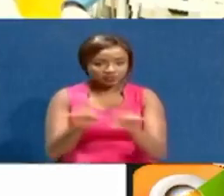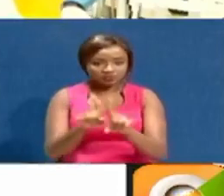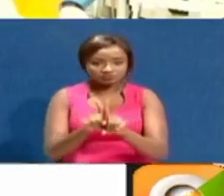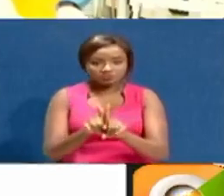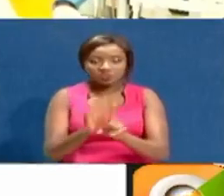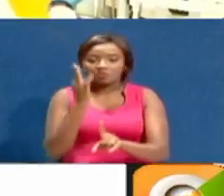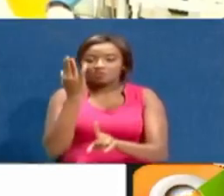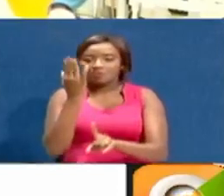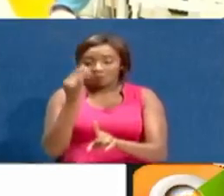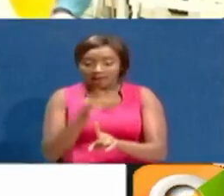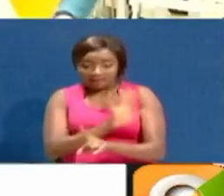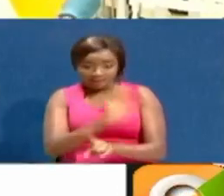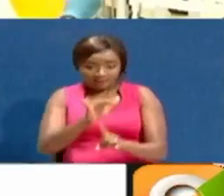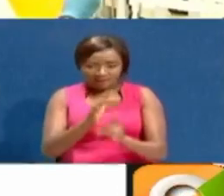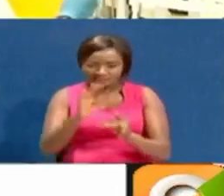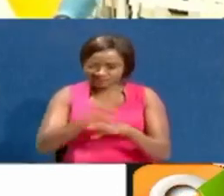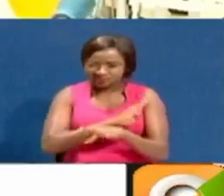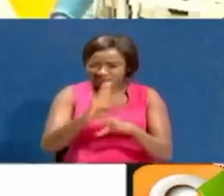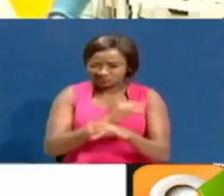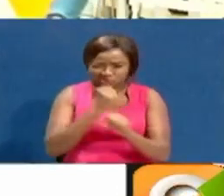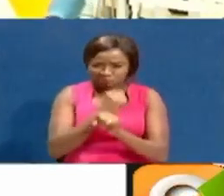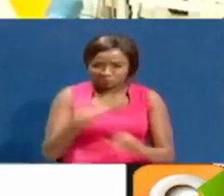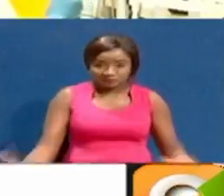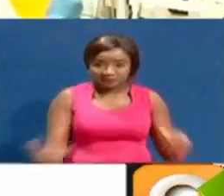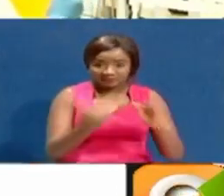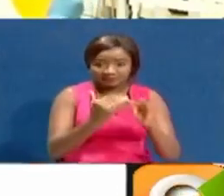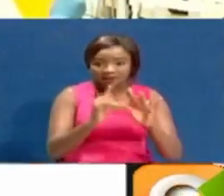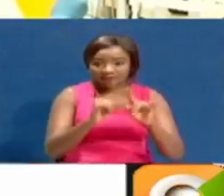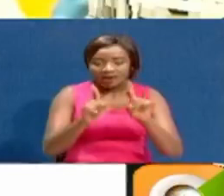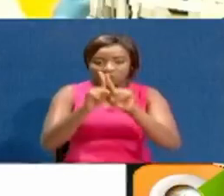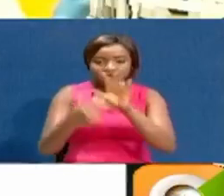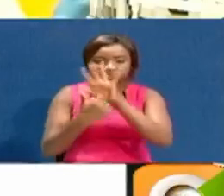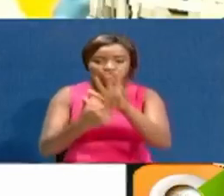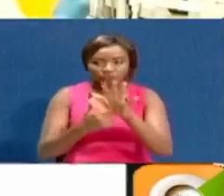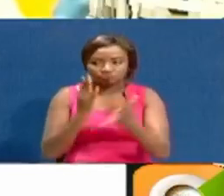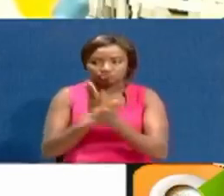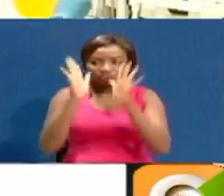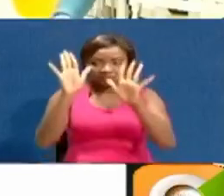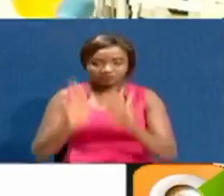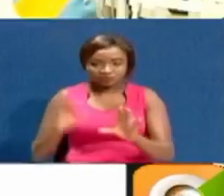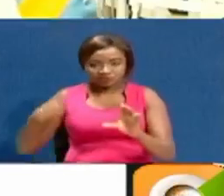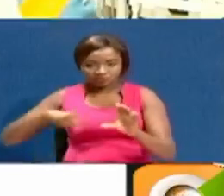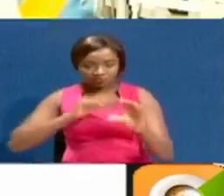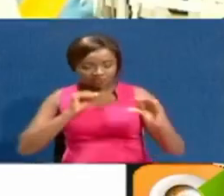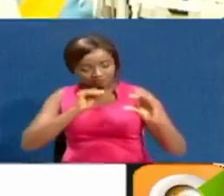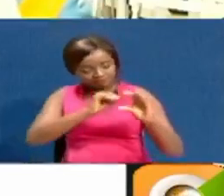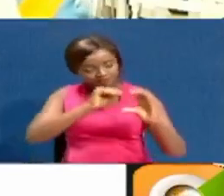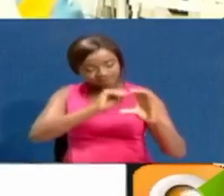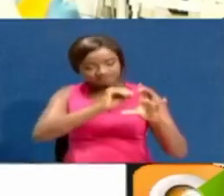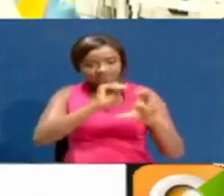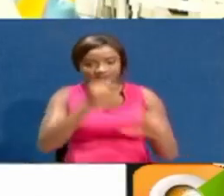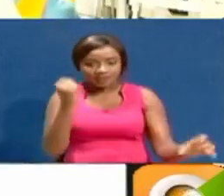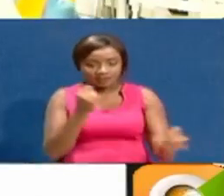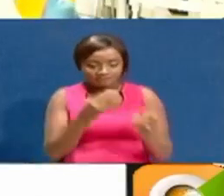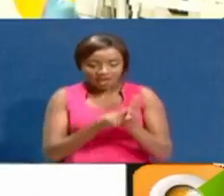disguise, not only making their schedules busier, but also proving how important it is to invest and appreciate in the work of